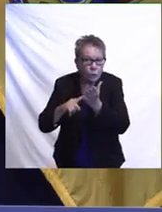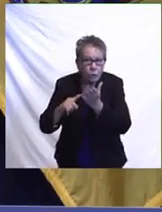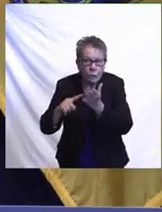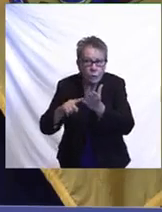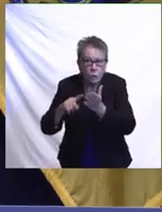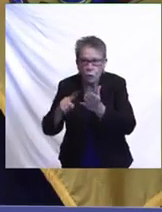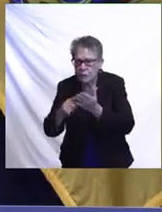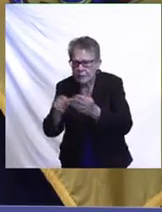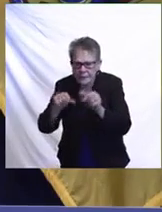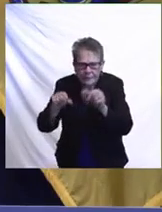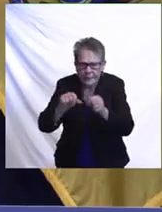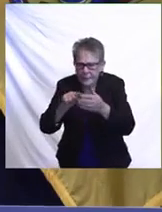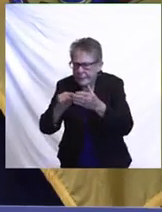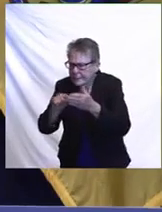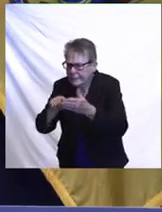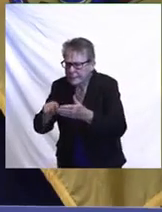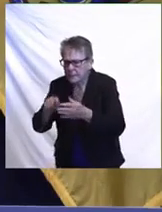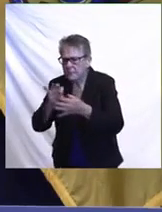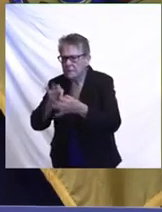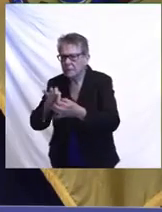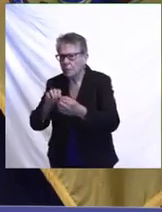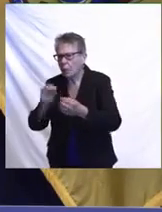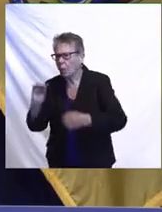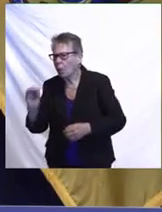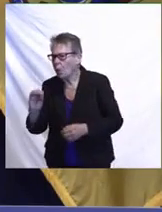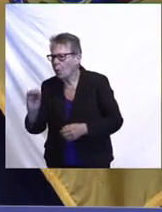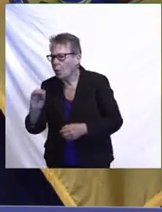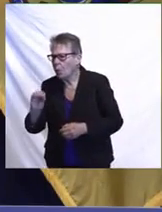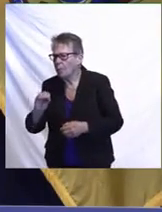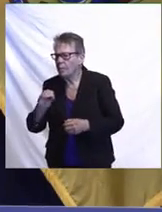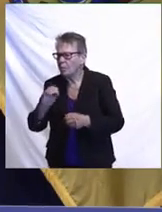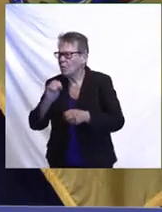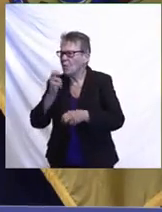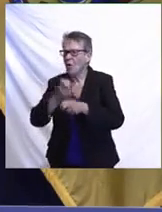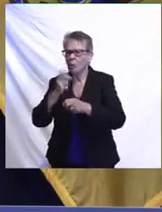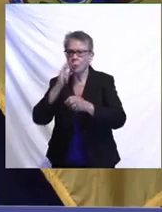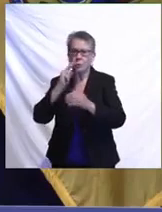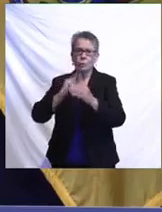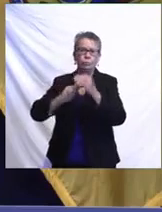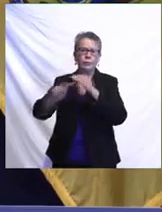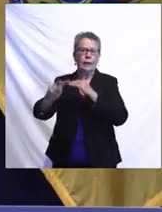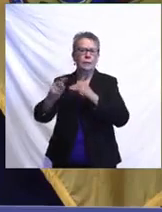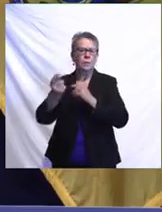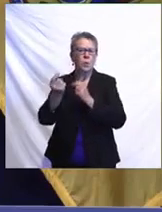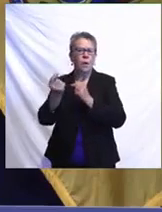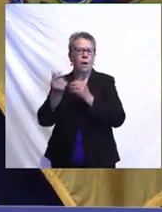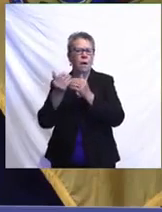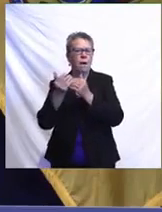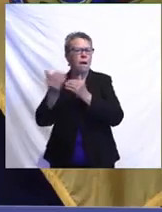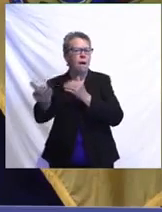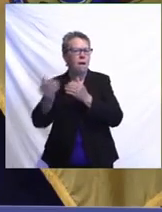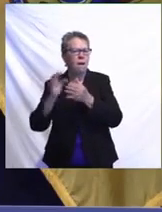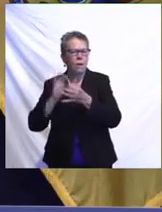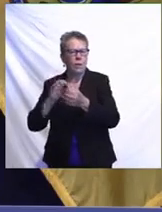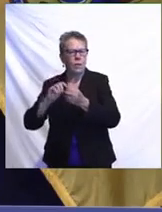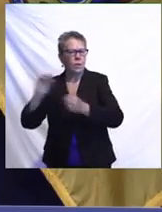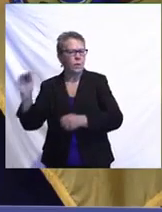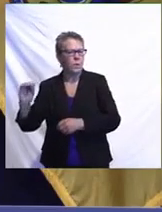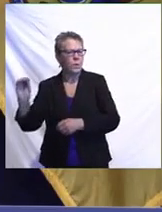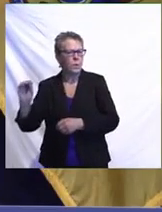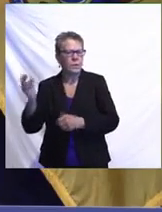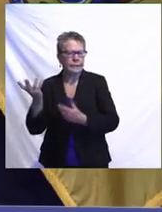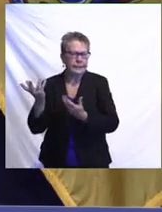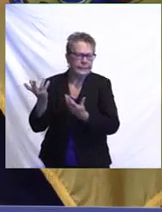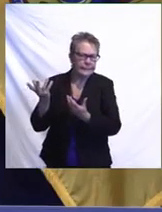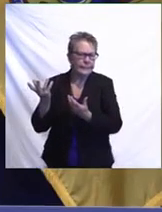say we're going to take X, Y, and Z steps affirmatively. I will say this. We continue to have in